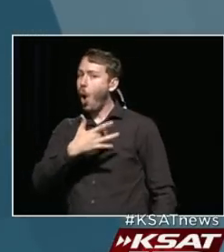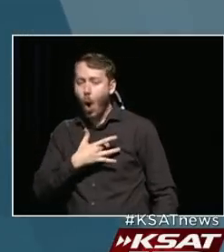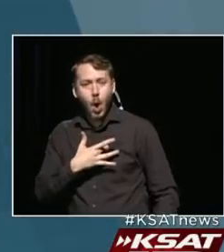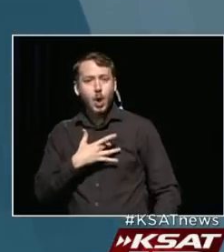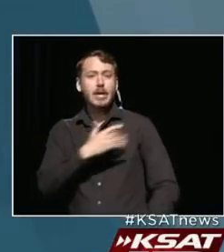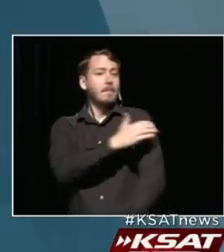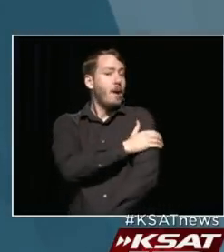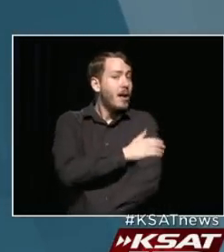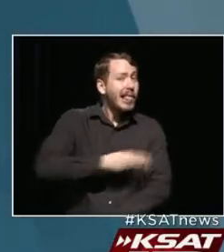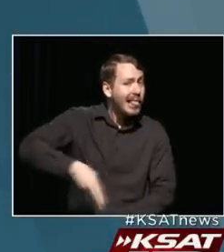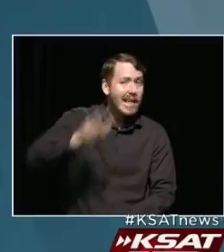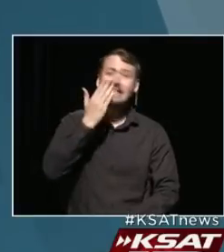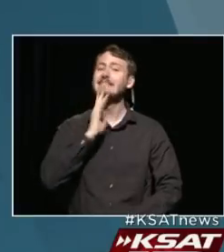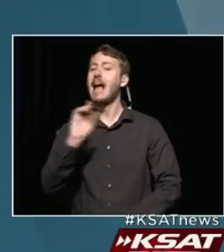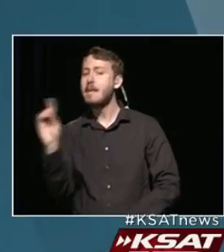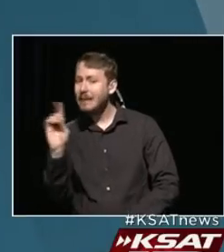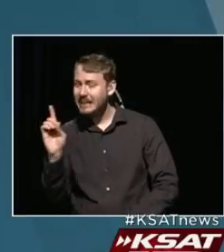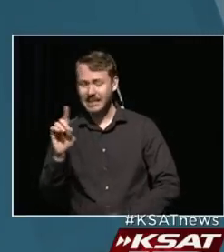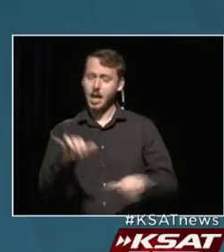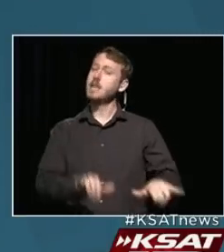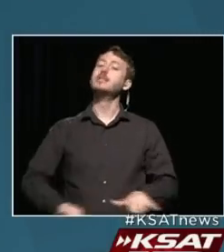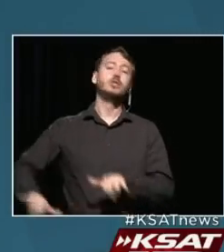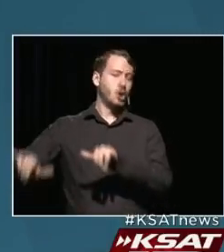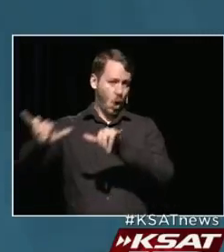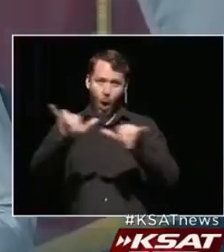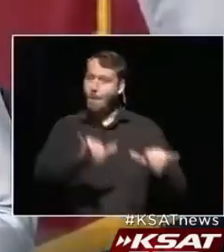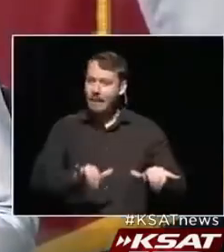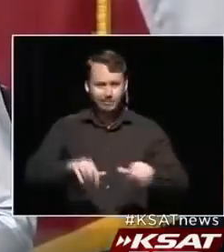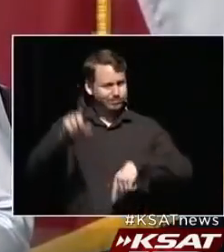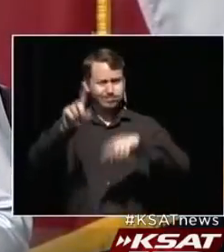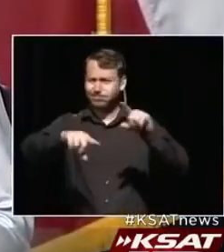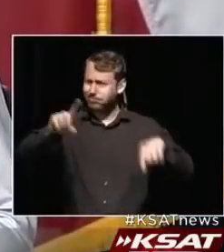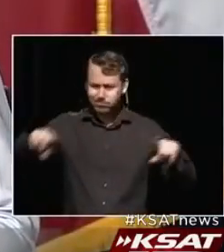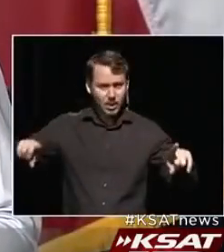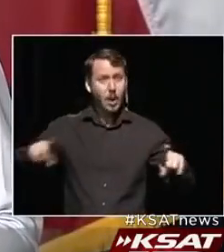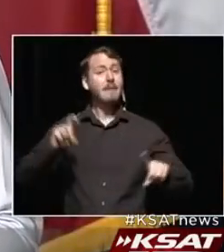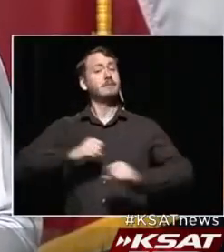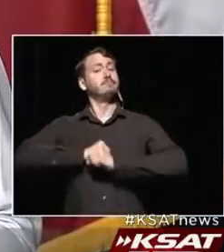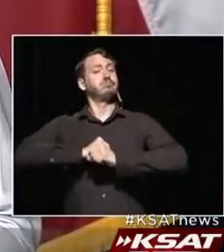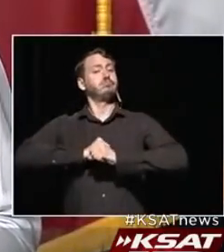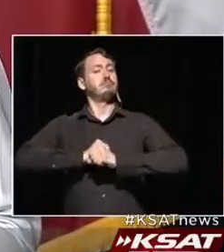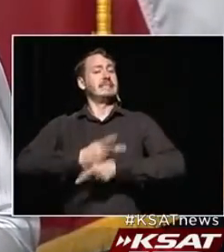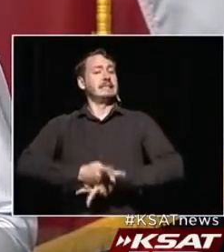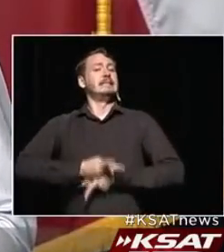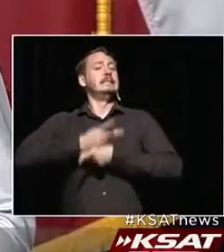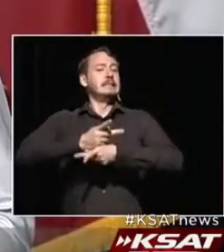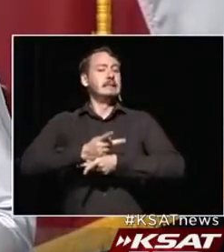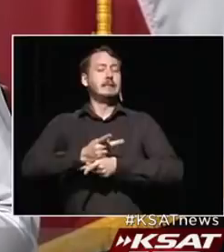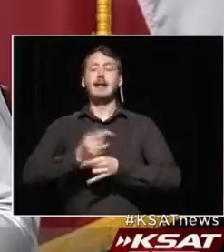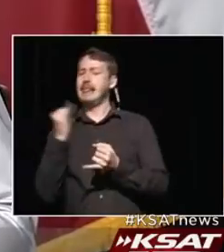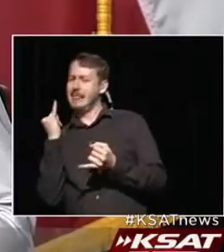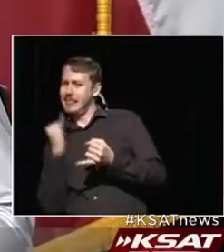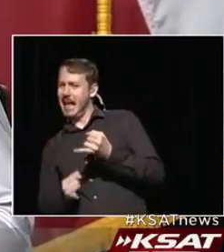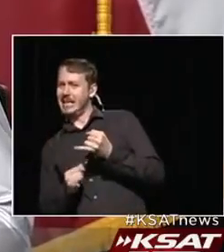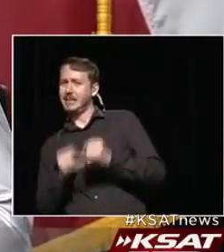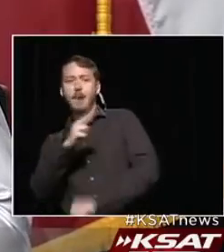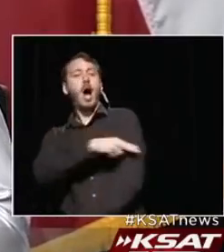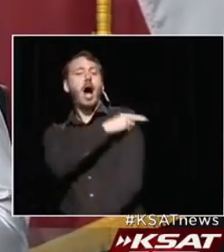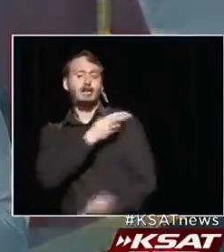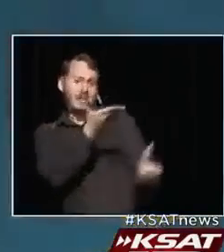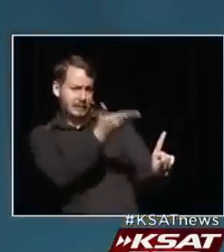very, very common, can range from diabetes to high cholesterol, so we need to keep our guard up. Finally, over in the hospitals tonight, we're